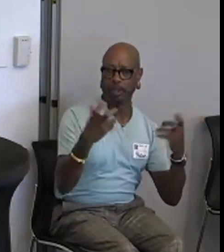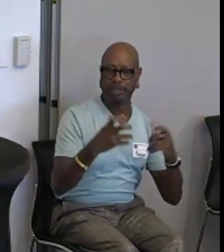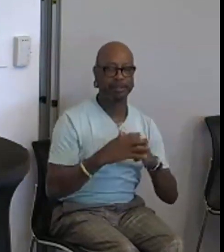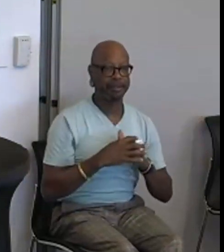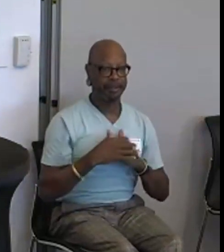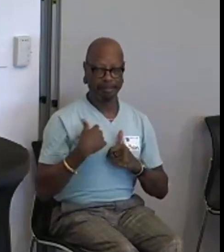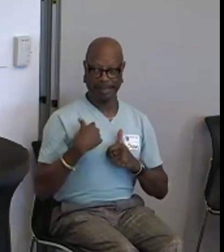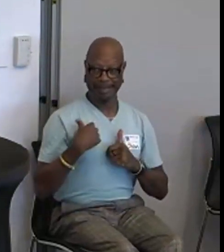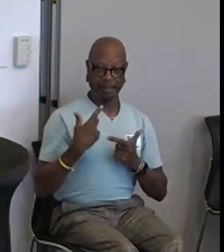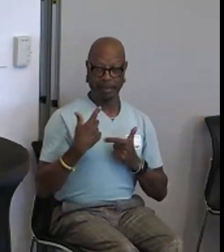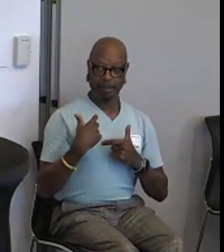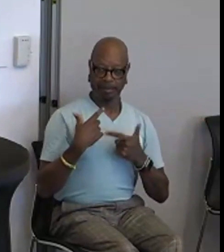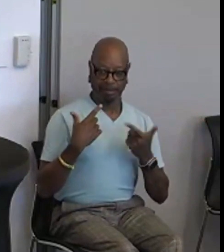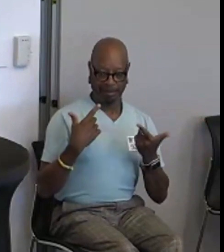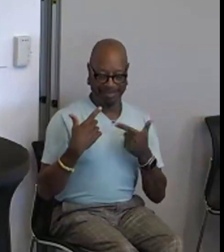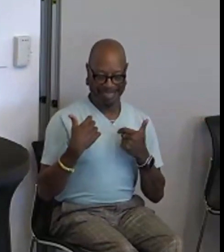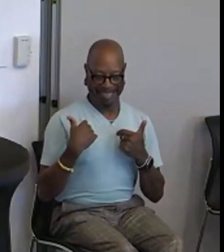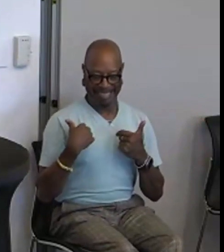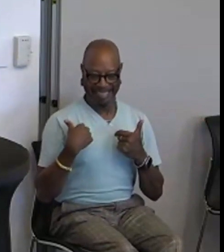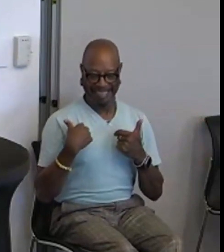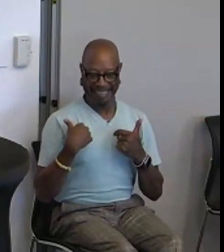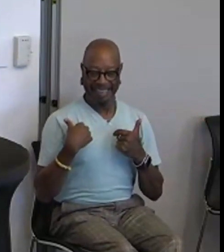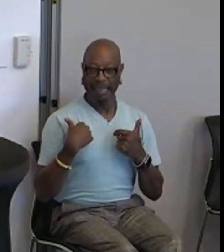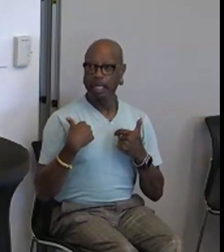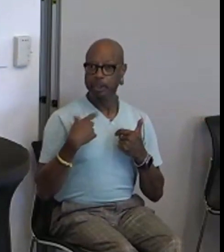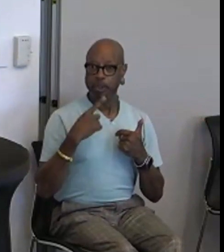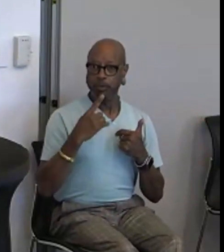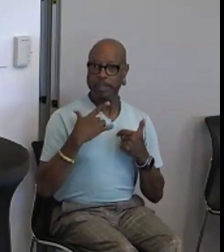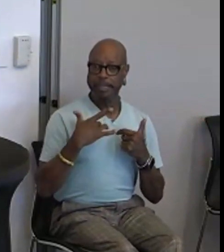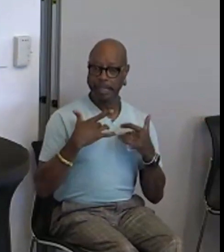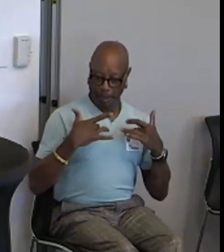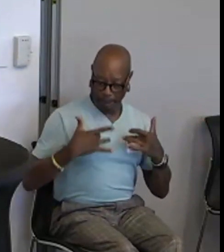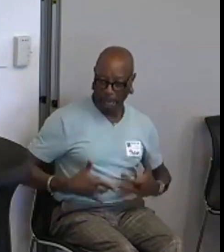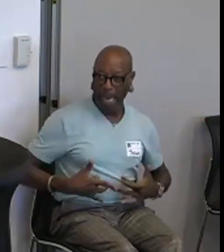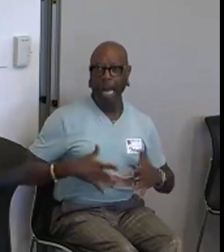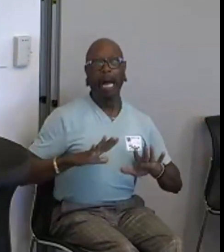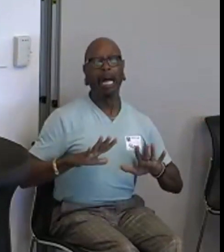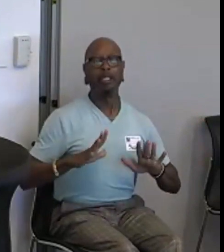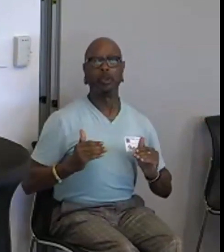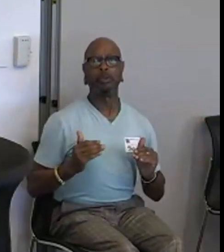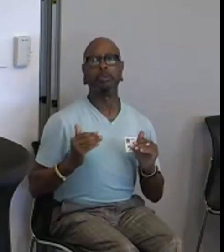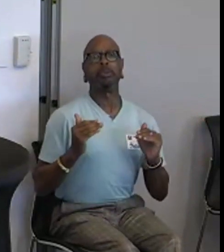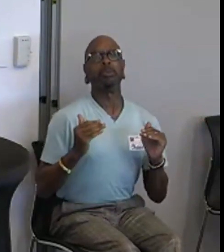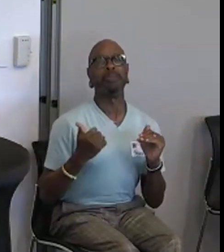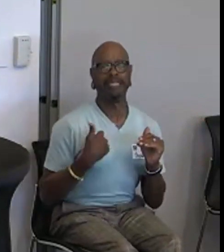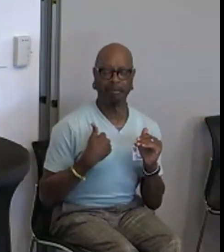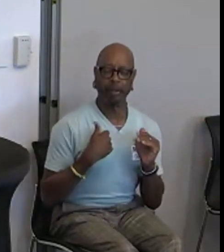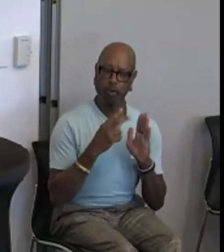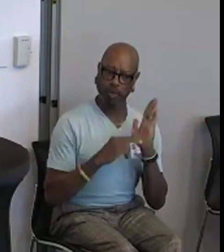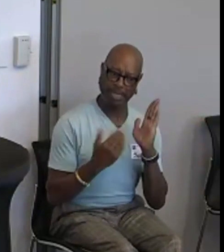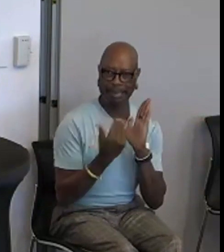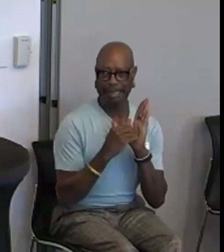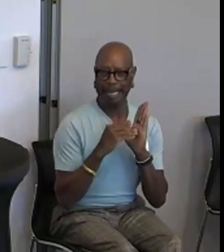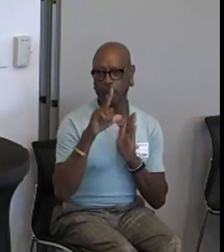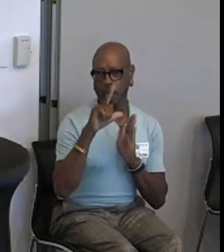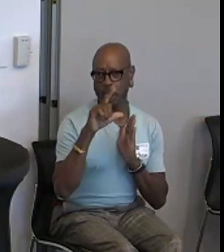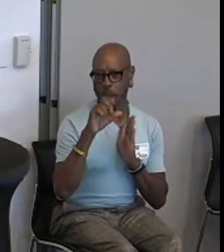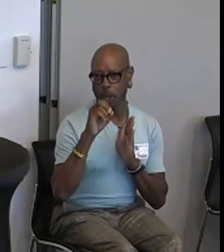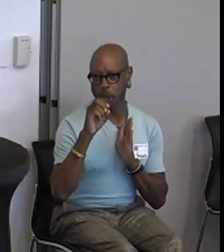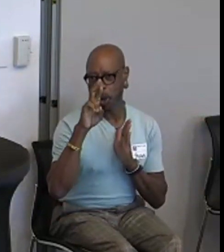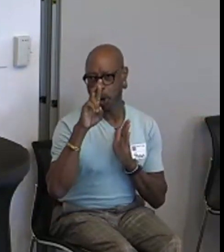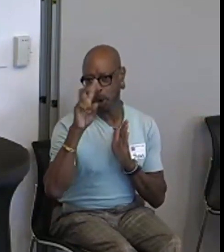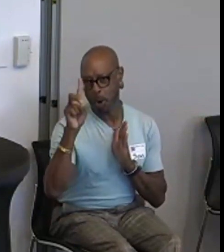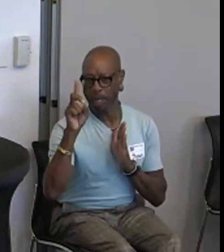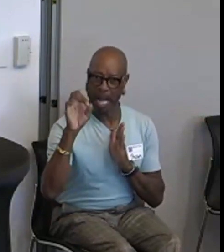order to make myself less depressed, rereading Lord of the Rings from my childhood. And